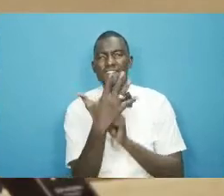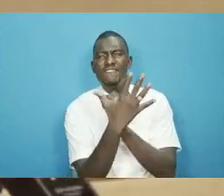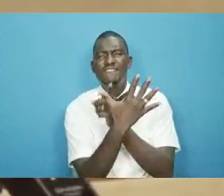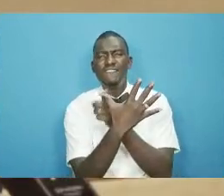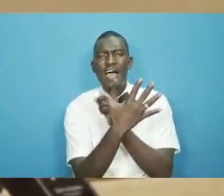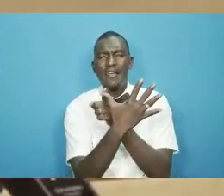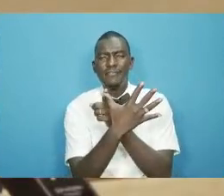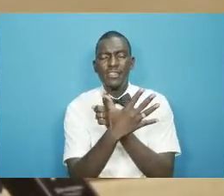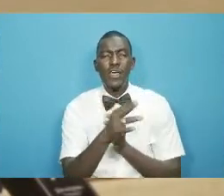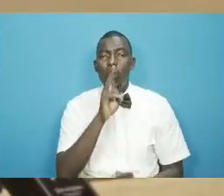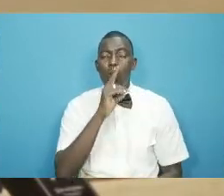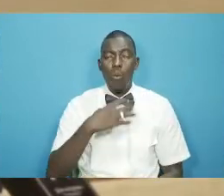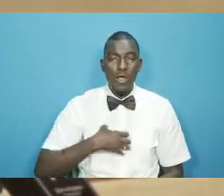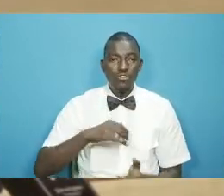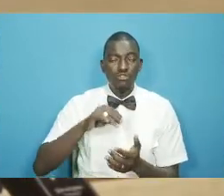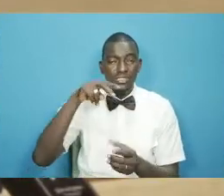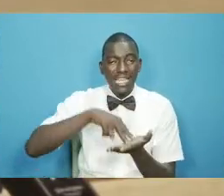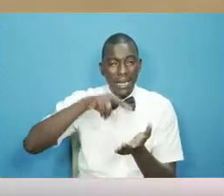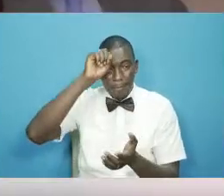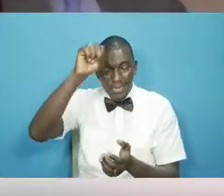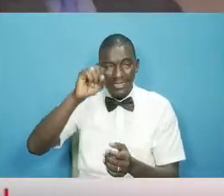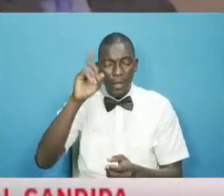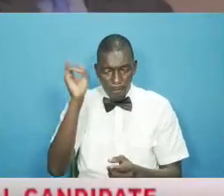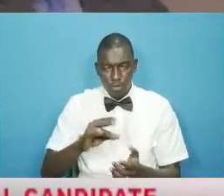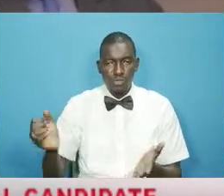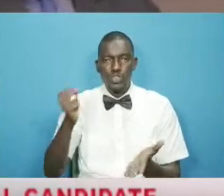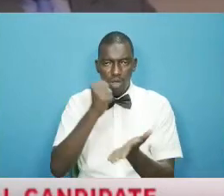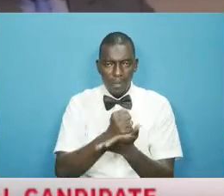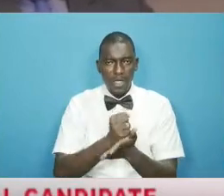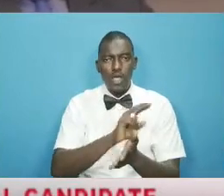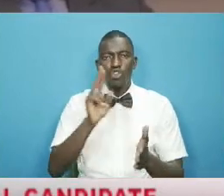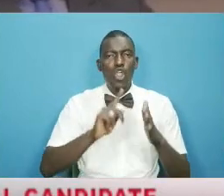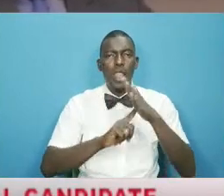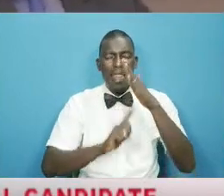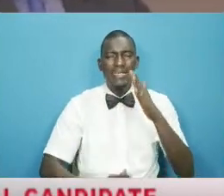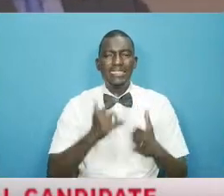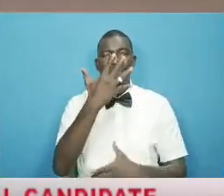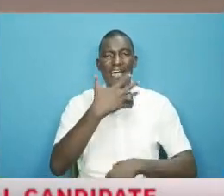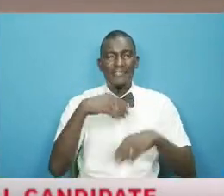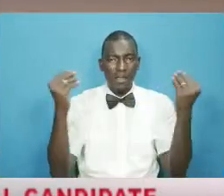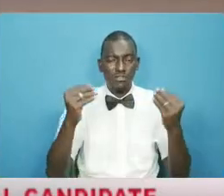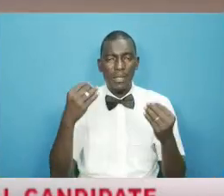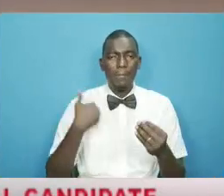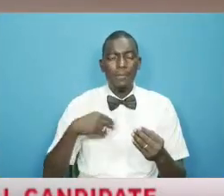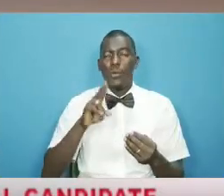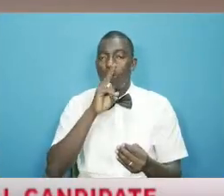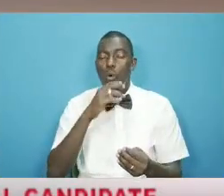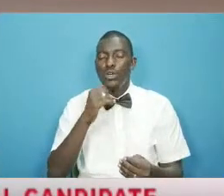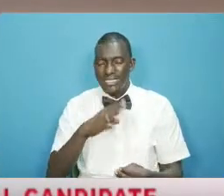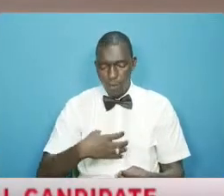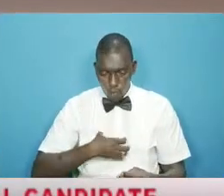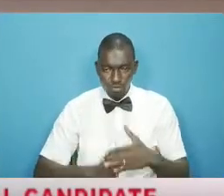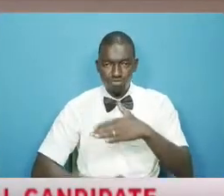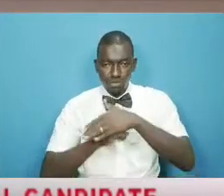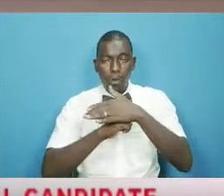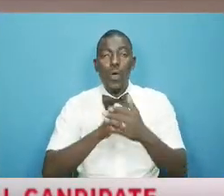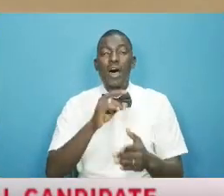5, a candidate must be nominated by not less than 5,000